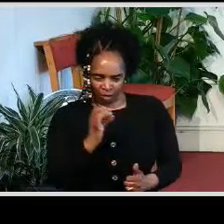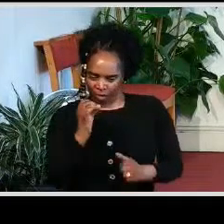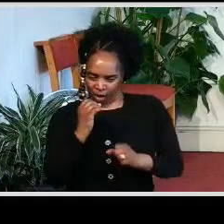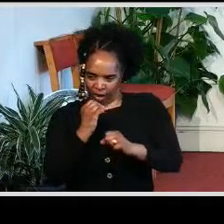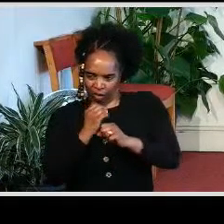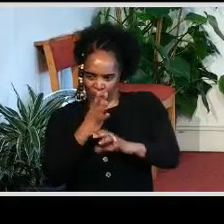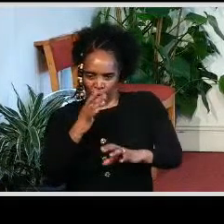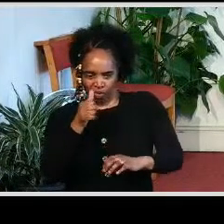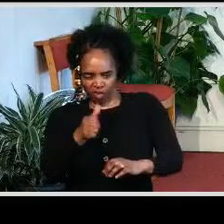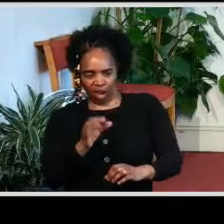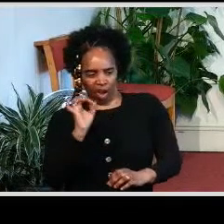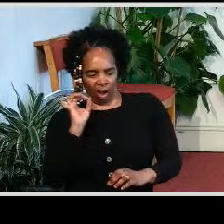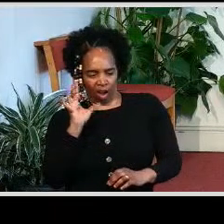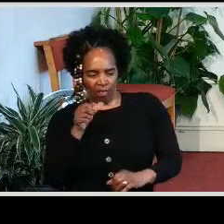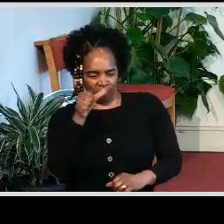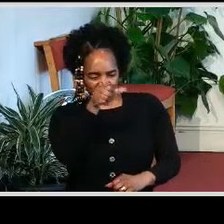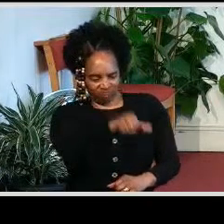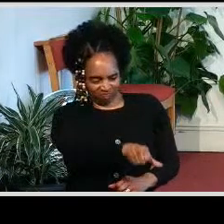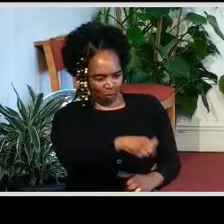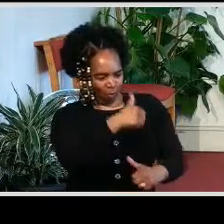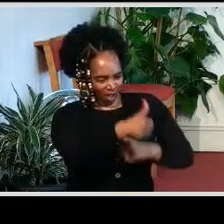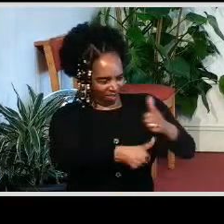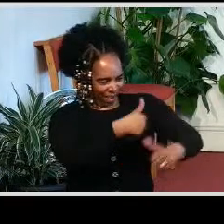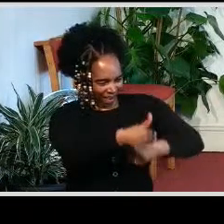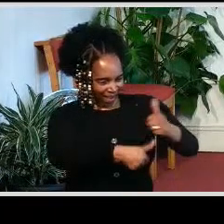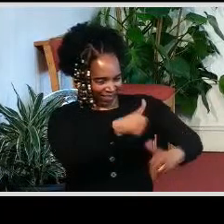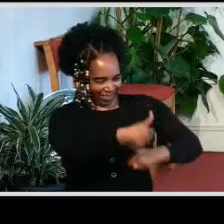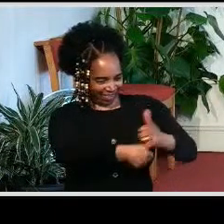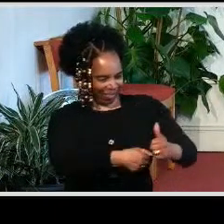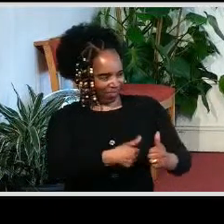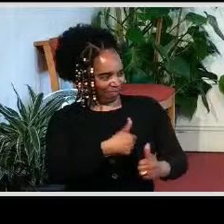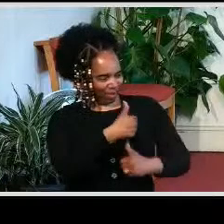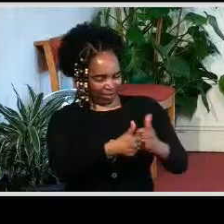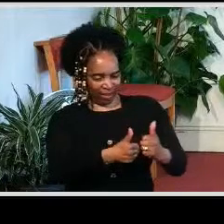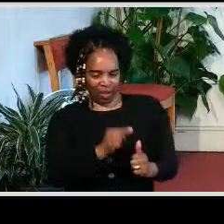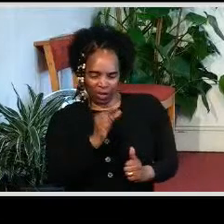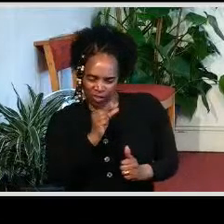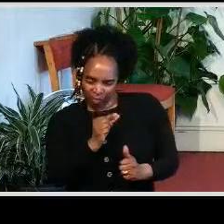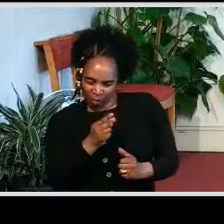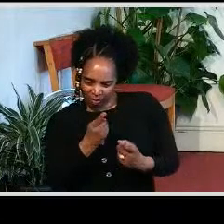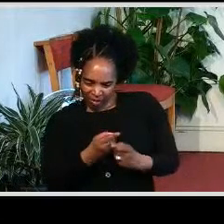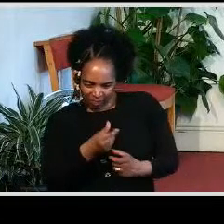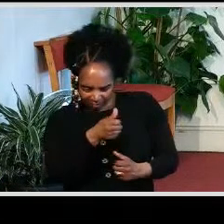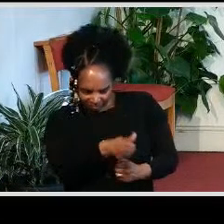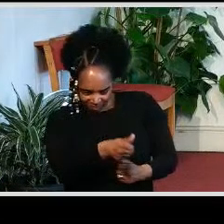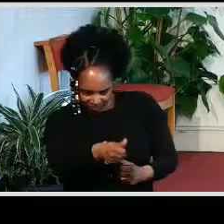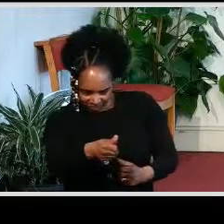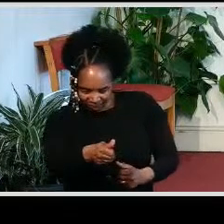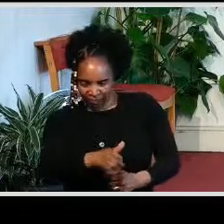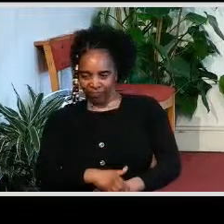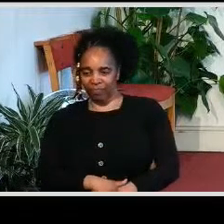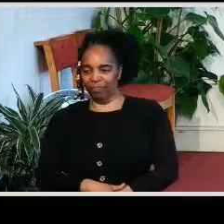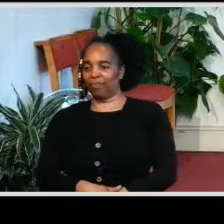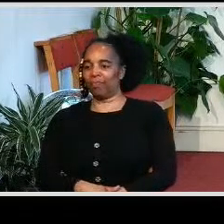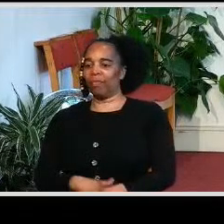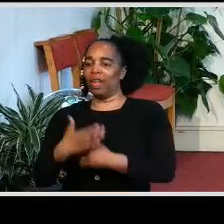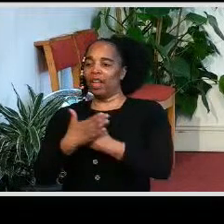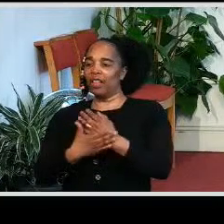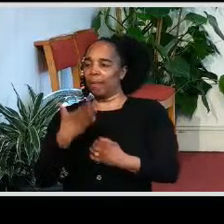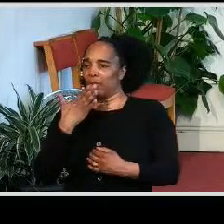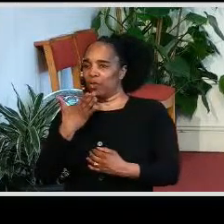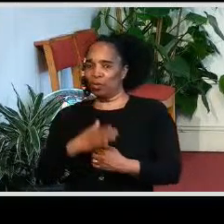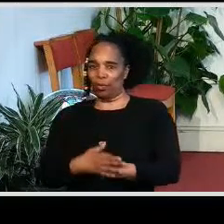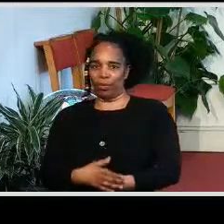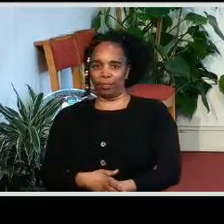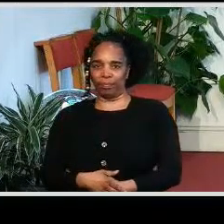without getting up and fidgeting too much. Reward that. Just small little tokens of rewards during Sabbath school session,